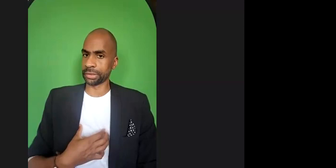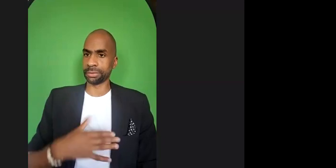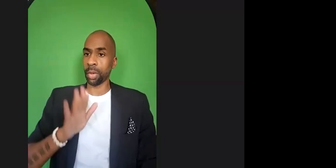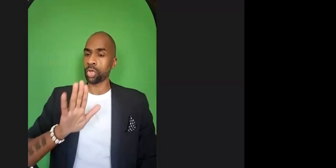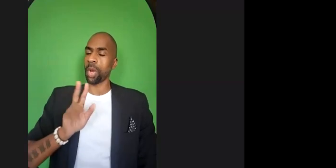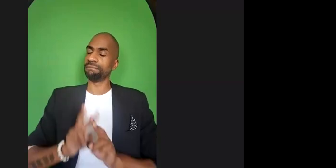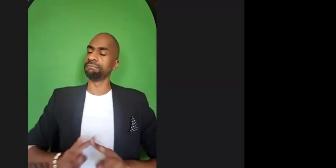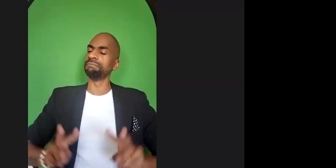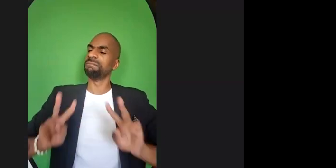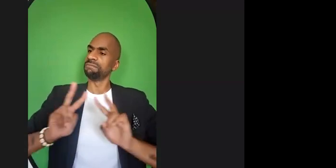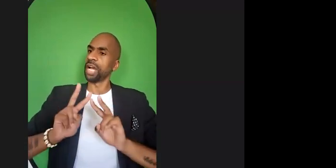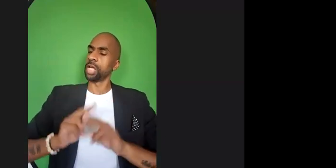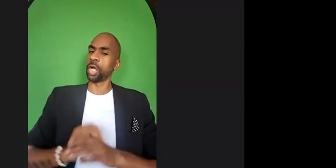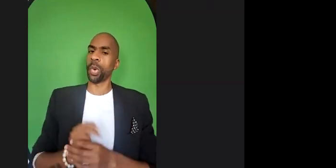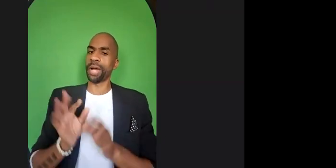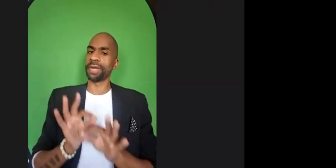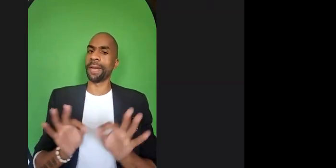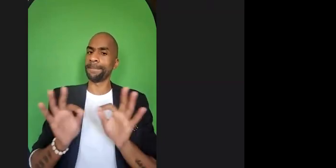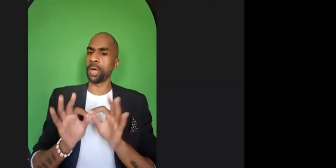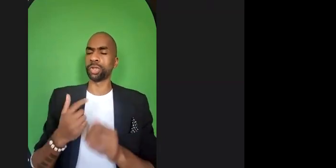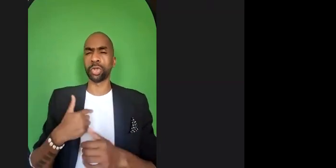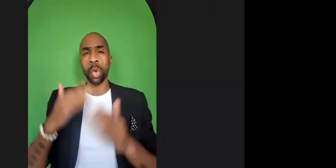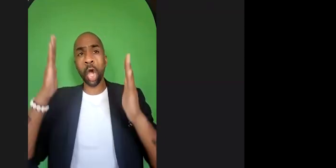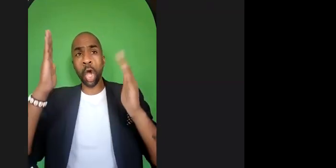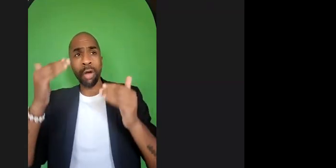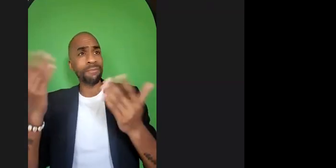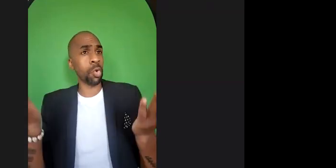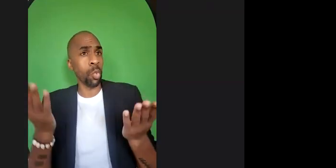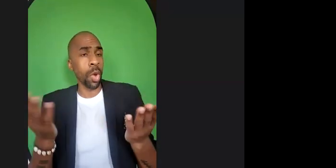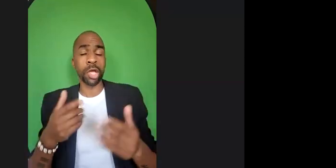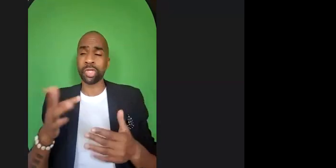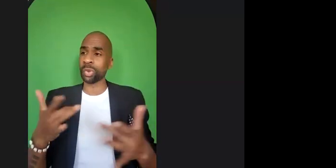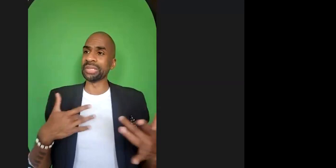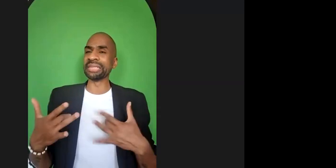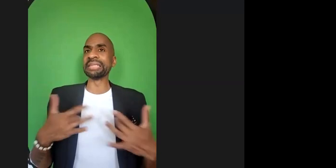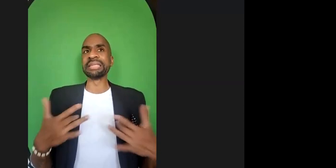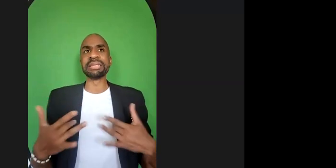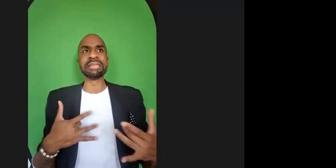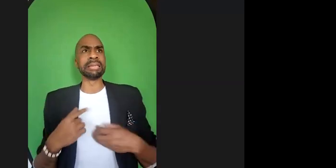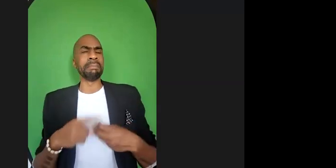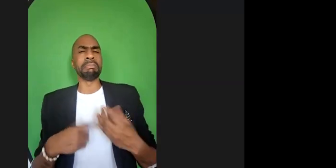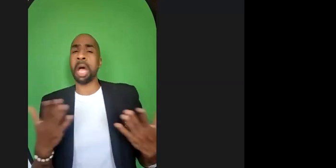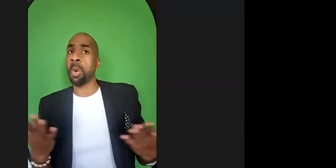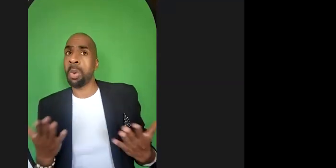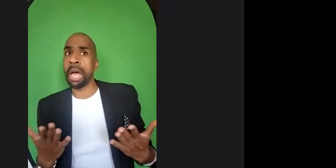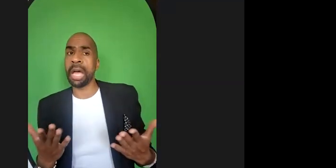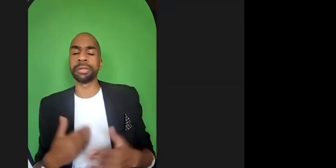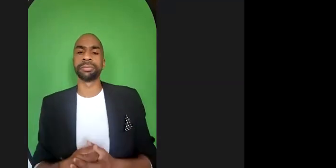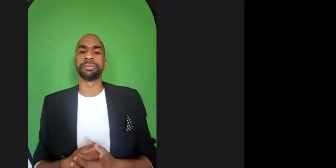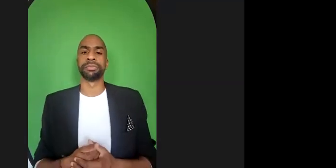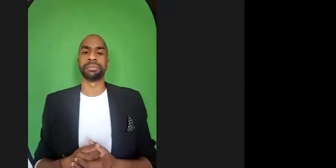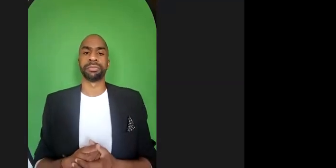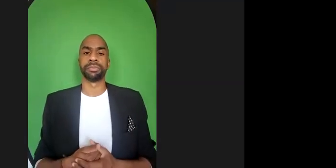priorities, what you're hoping for and what you're worried about as the illness progresses, as well